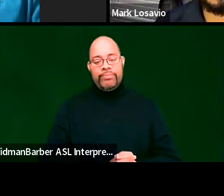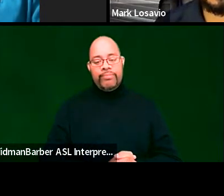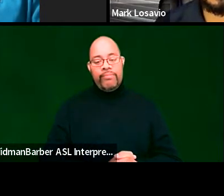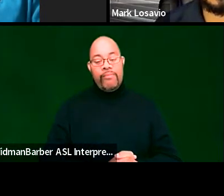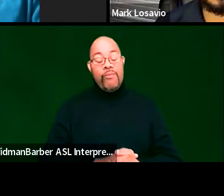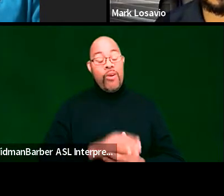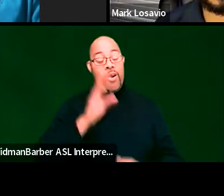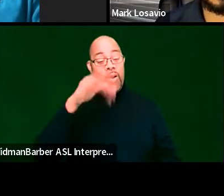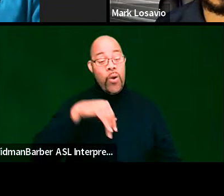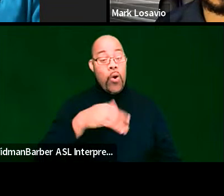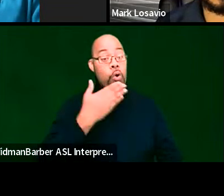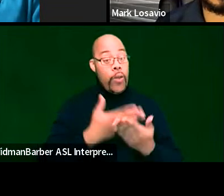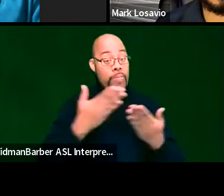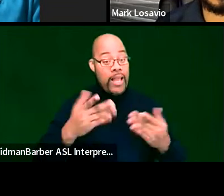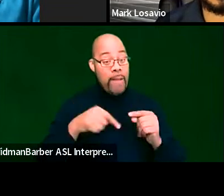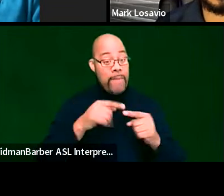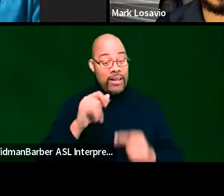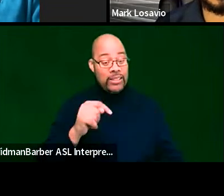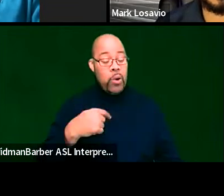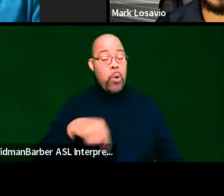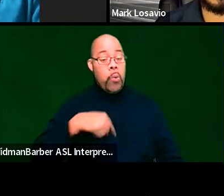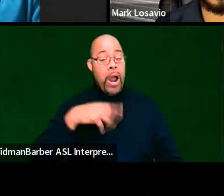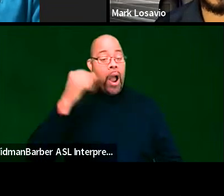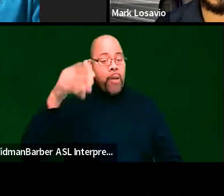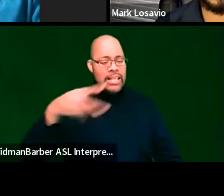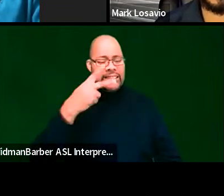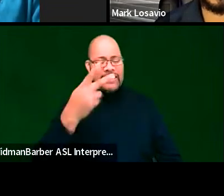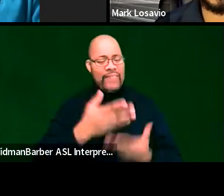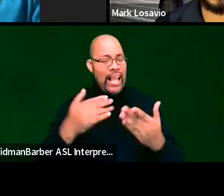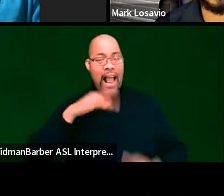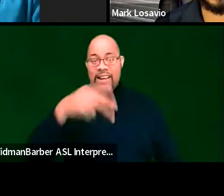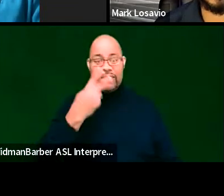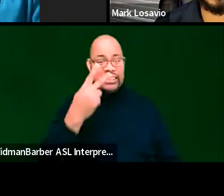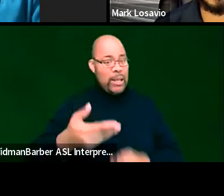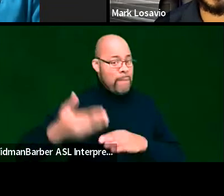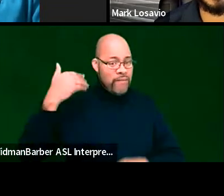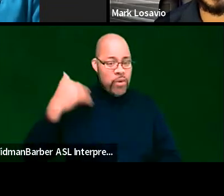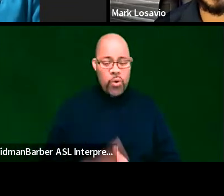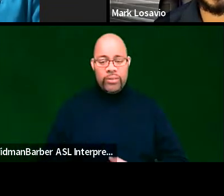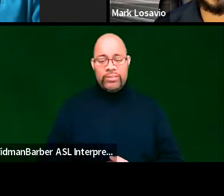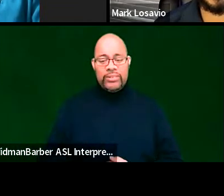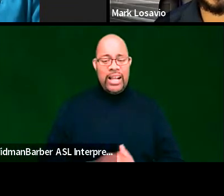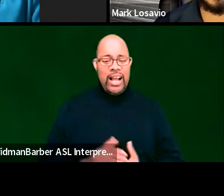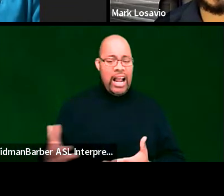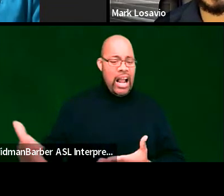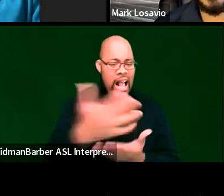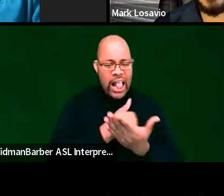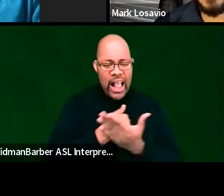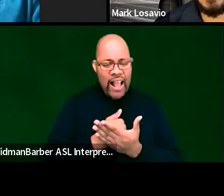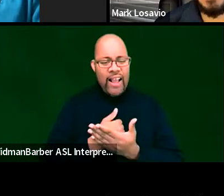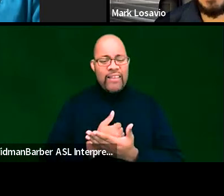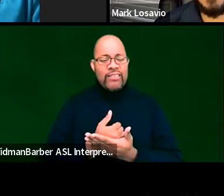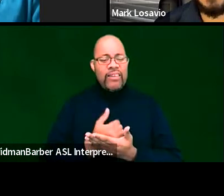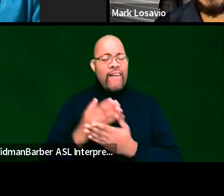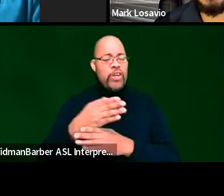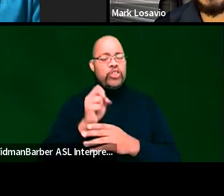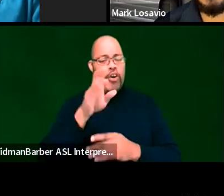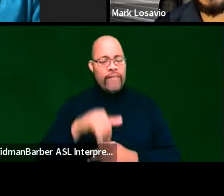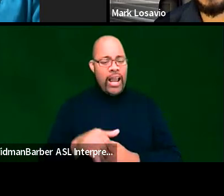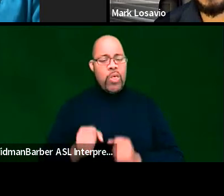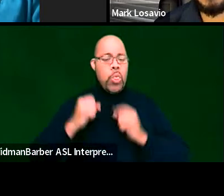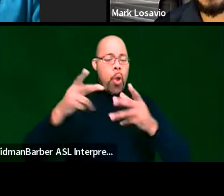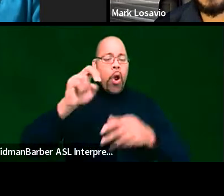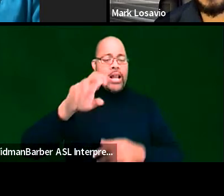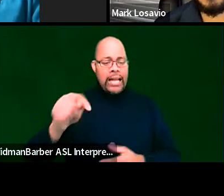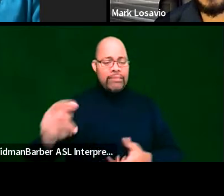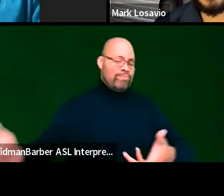You know, the good things about it, we were out there seeing stuff I had never seen before. You're collecting these fish surveys, they're throwing out those nets,